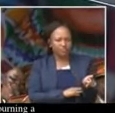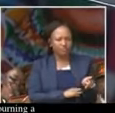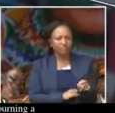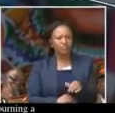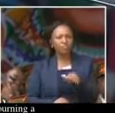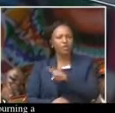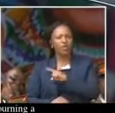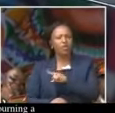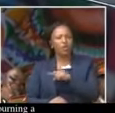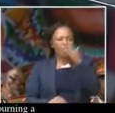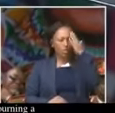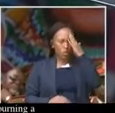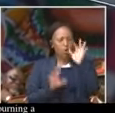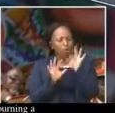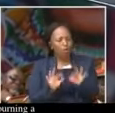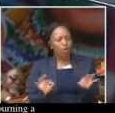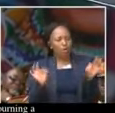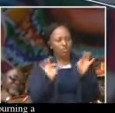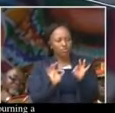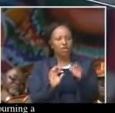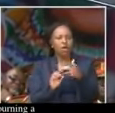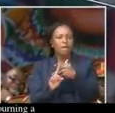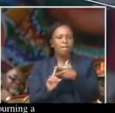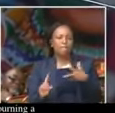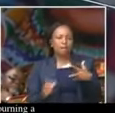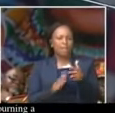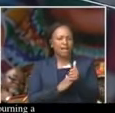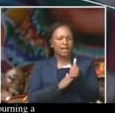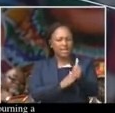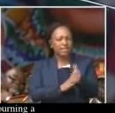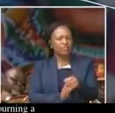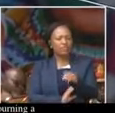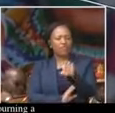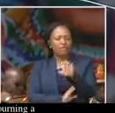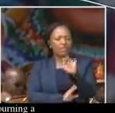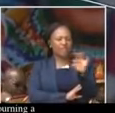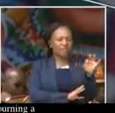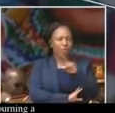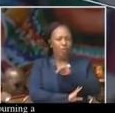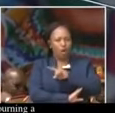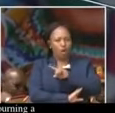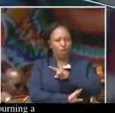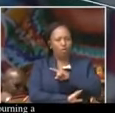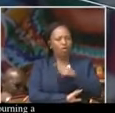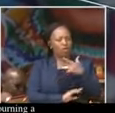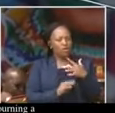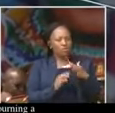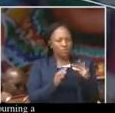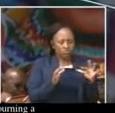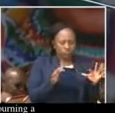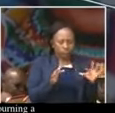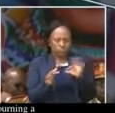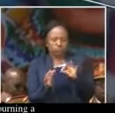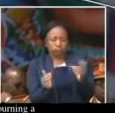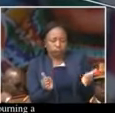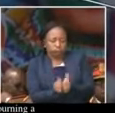because they knew your worth. Mama, the leadership of the EFF is here because they proudly associated